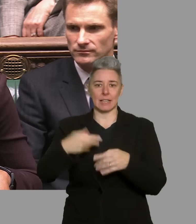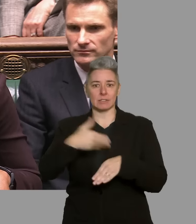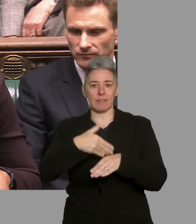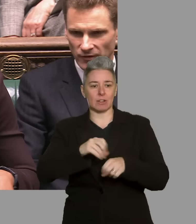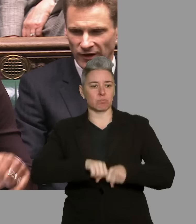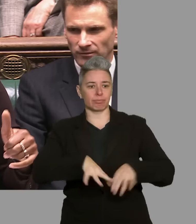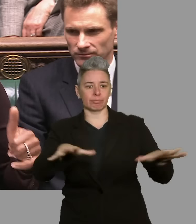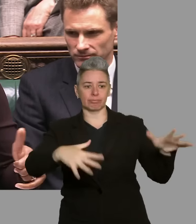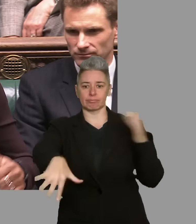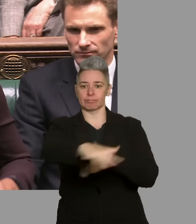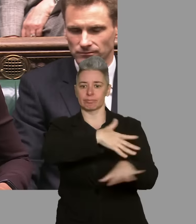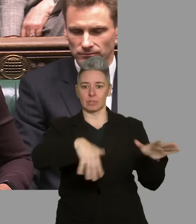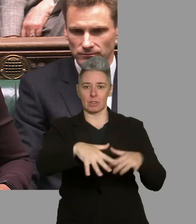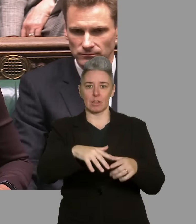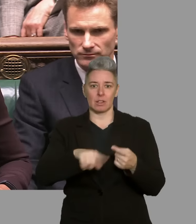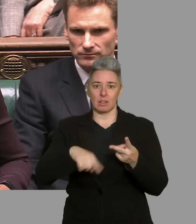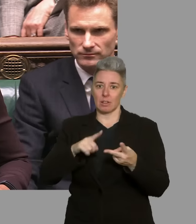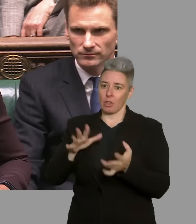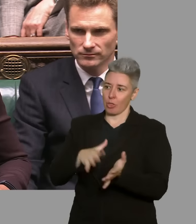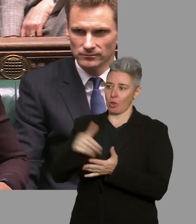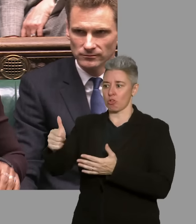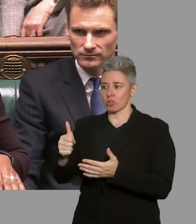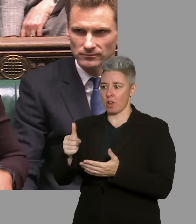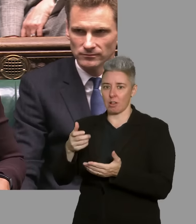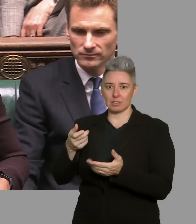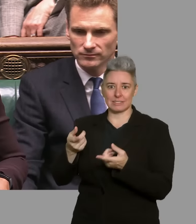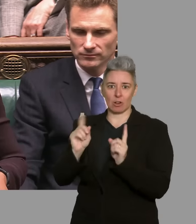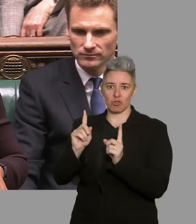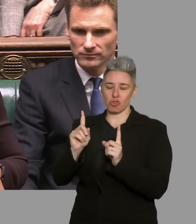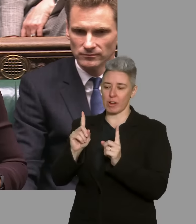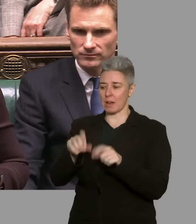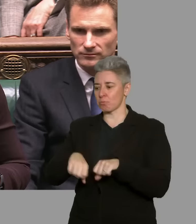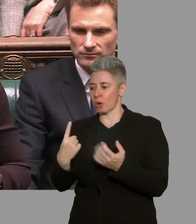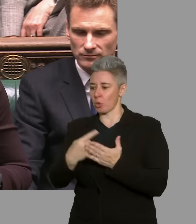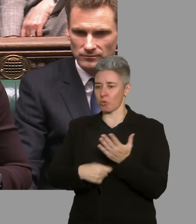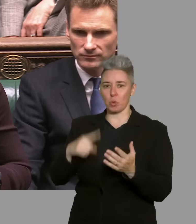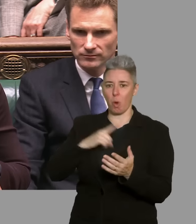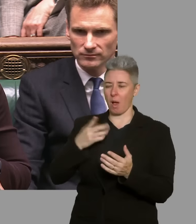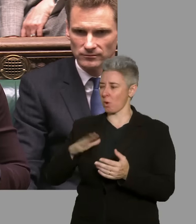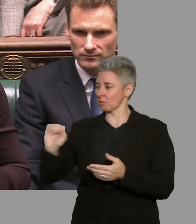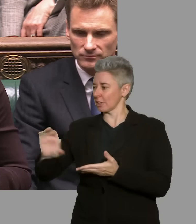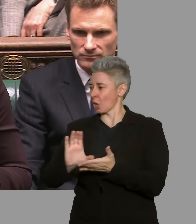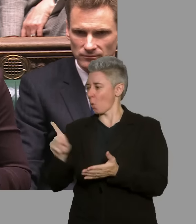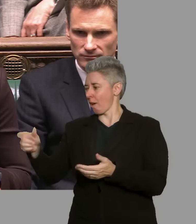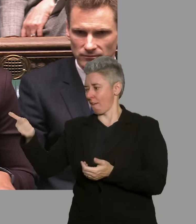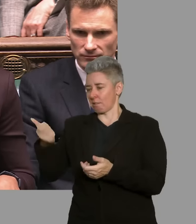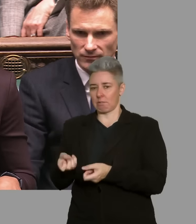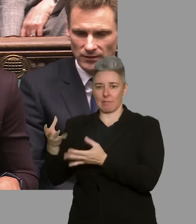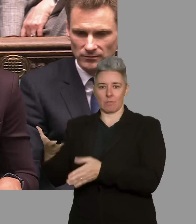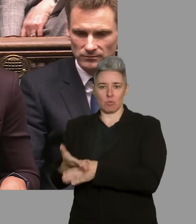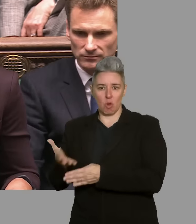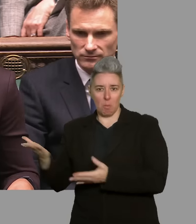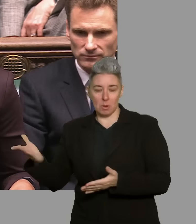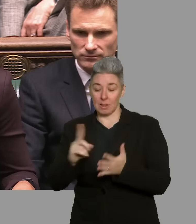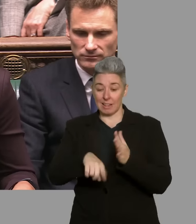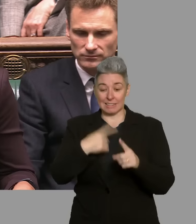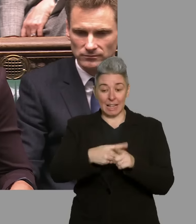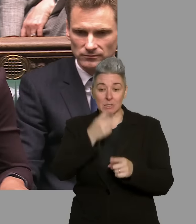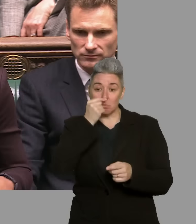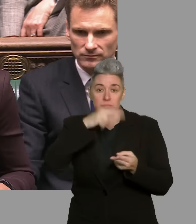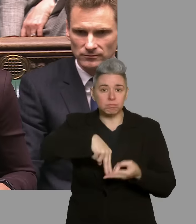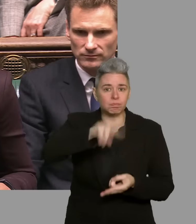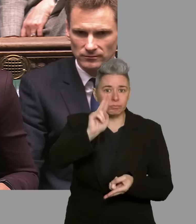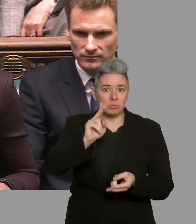a top job. Taxes set to rise even further. Unemployment at levels not seen since lockdown. And in the middle of it, a weak